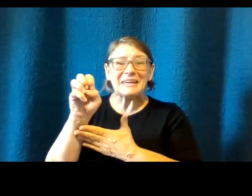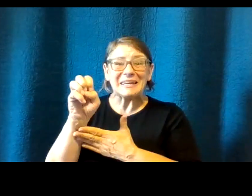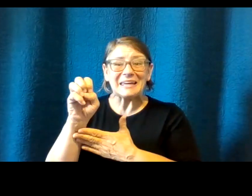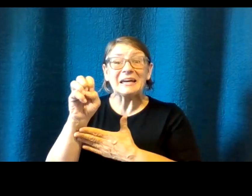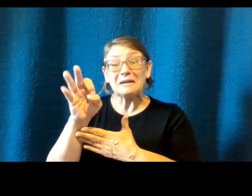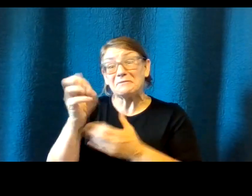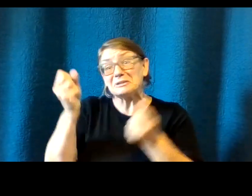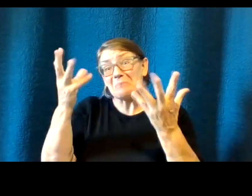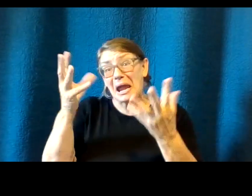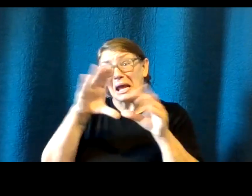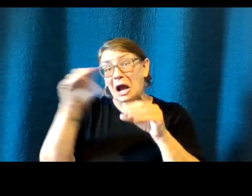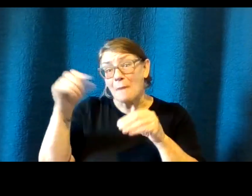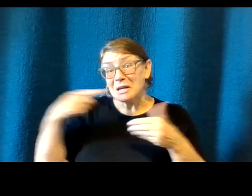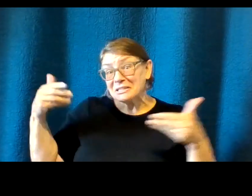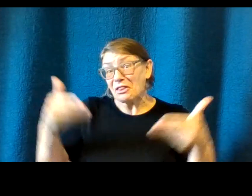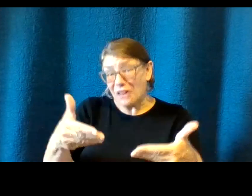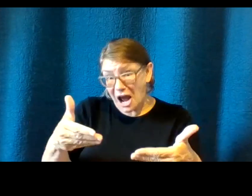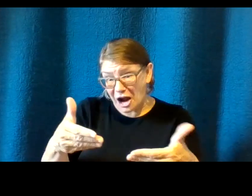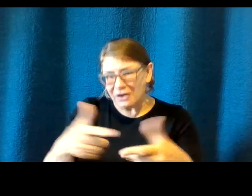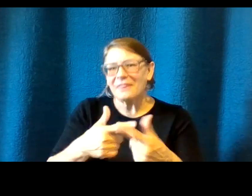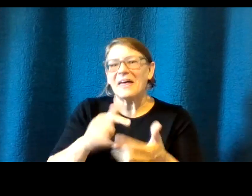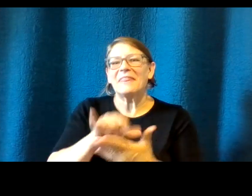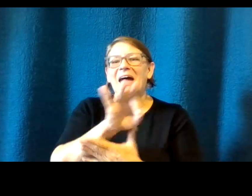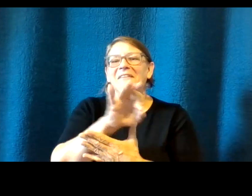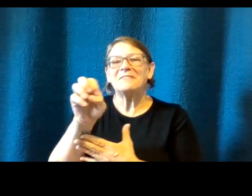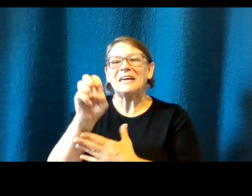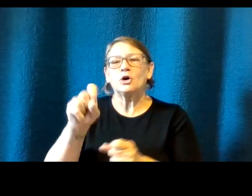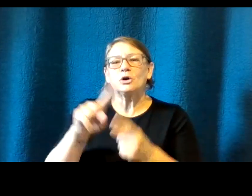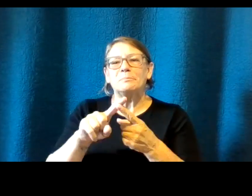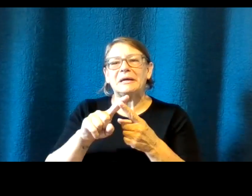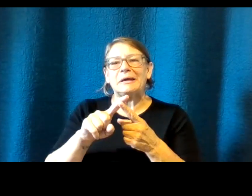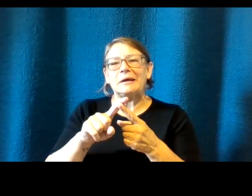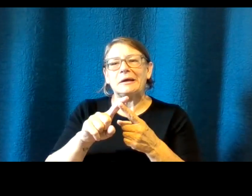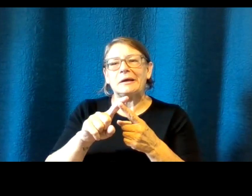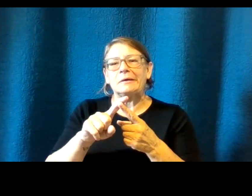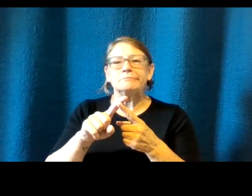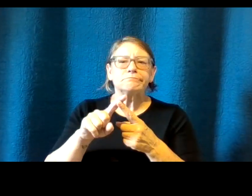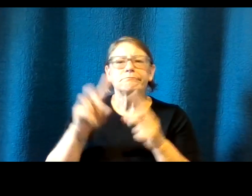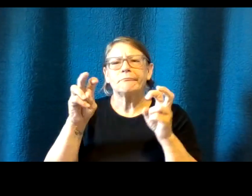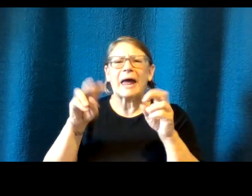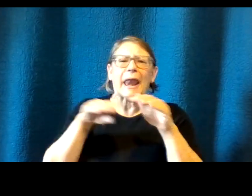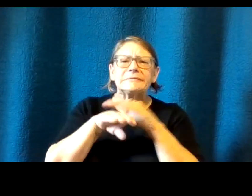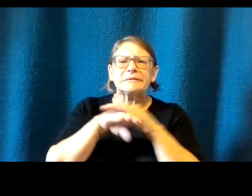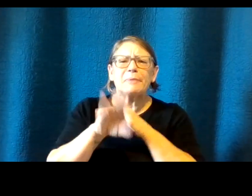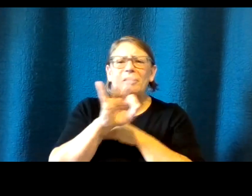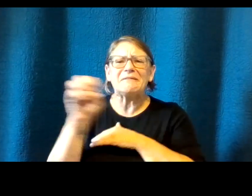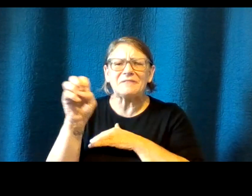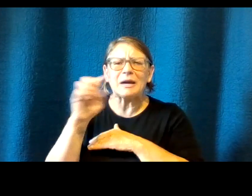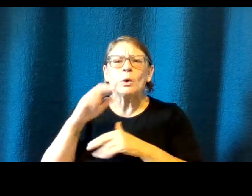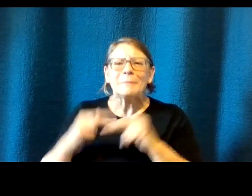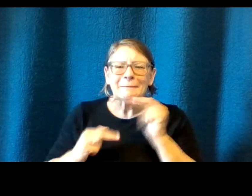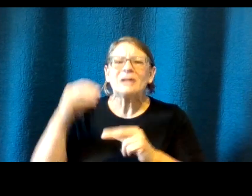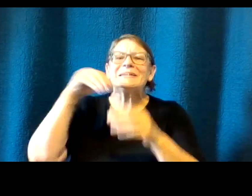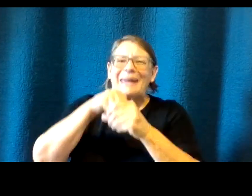multiple employers there, that fee is put, accessibility is built into the fee to be able to